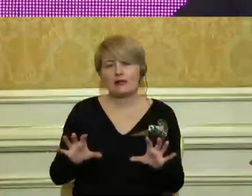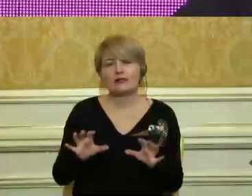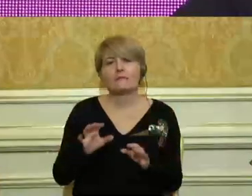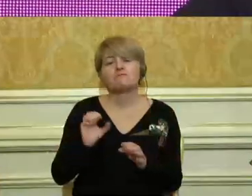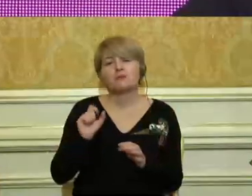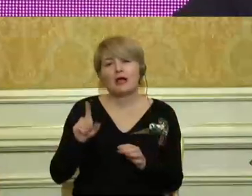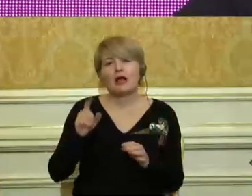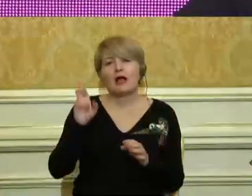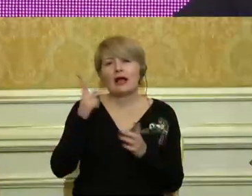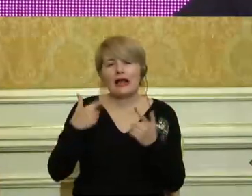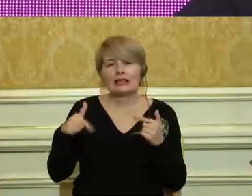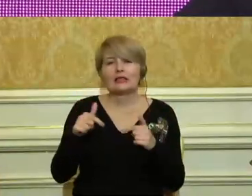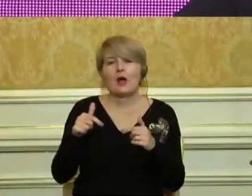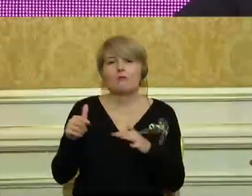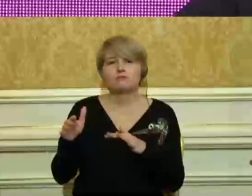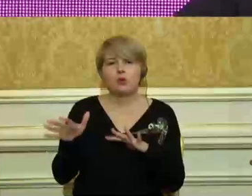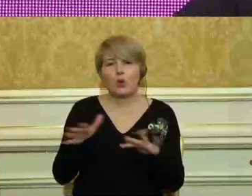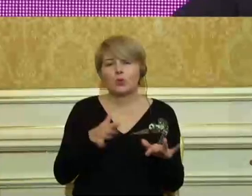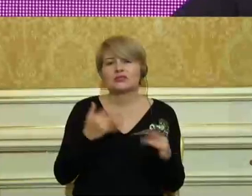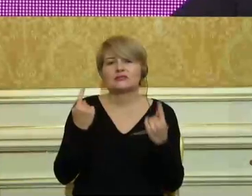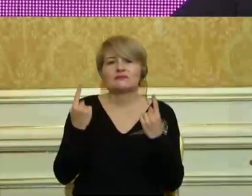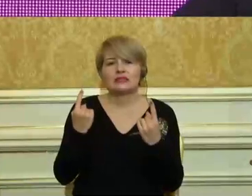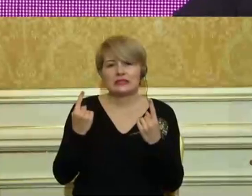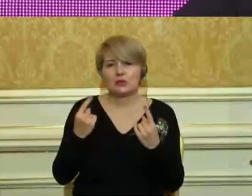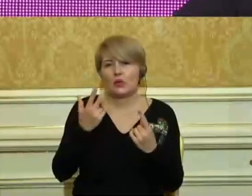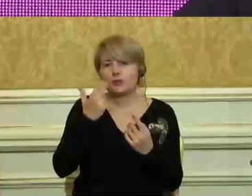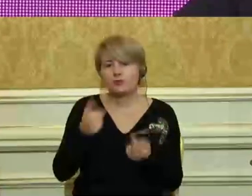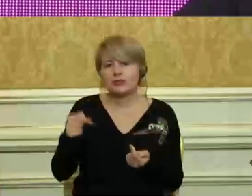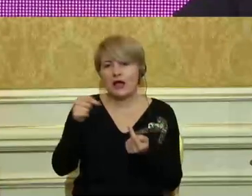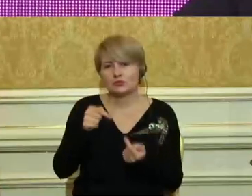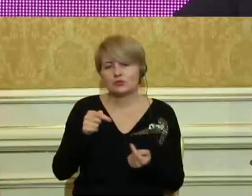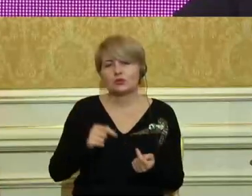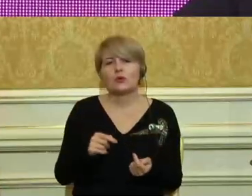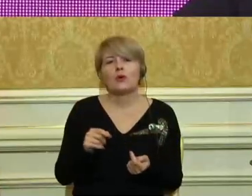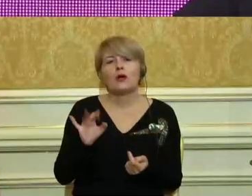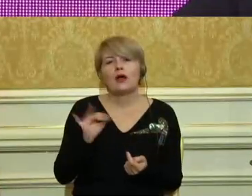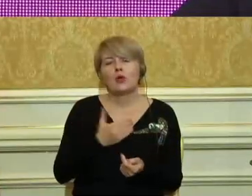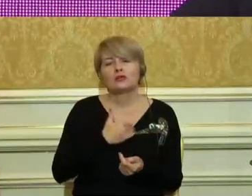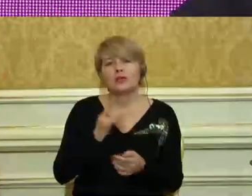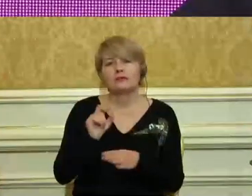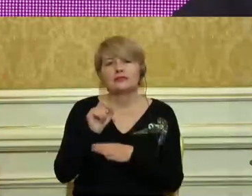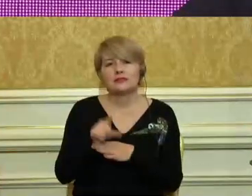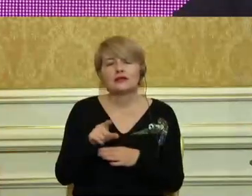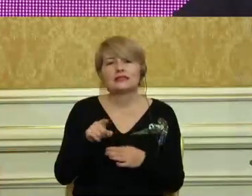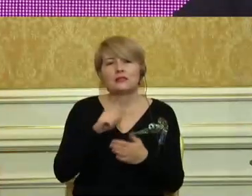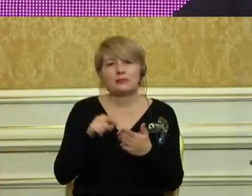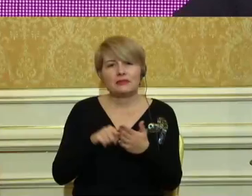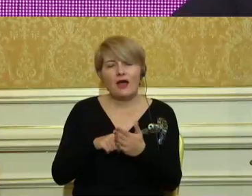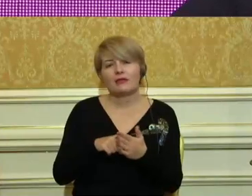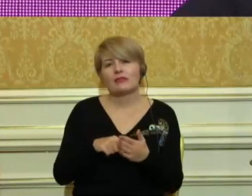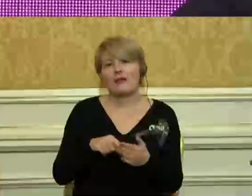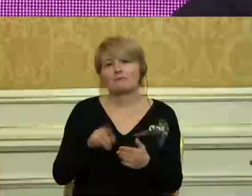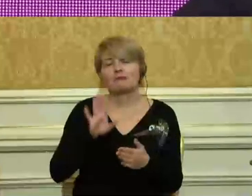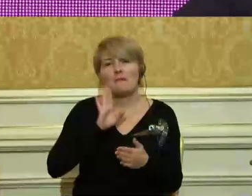NATO. And today our country is in the process of adaptation period of time to the alliance. And I would like to ask